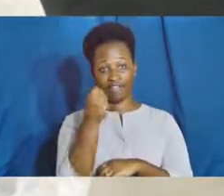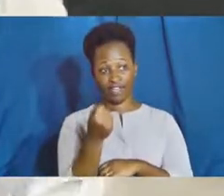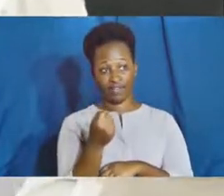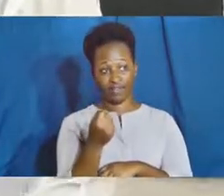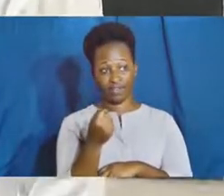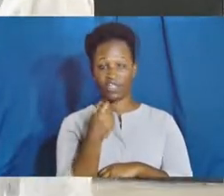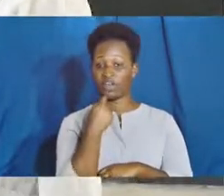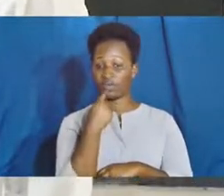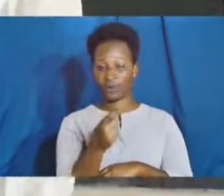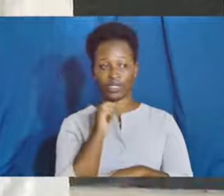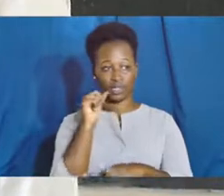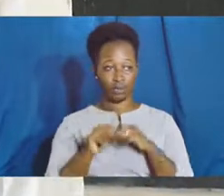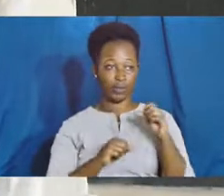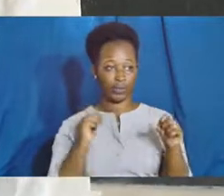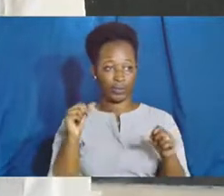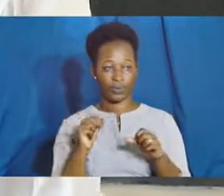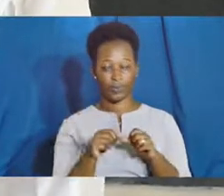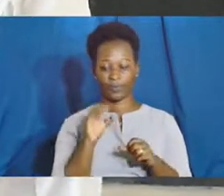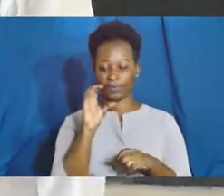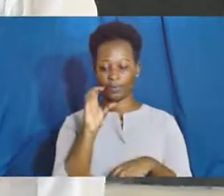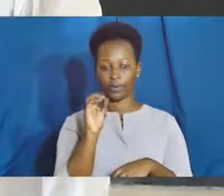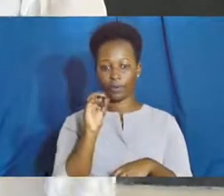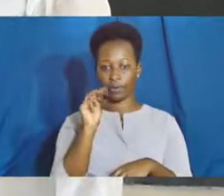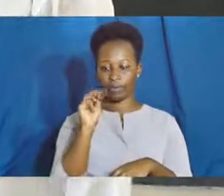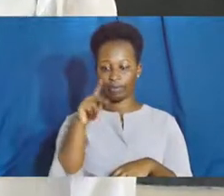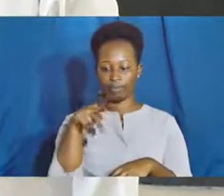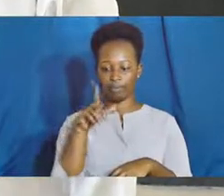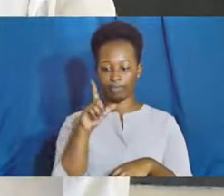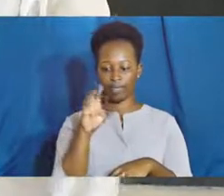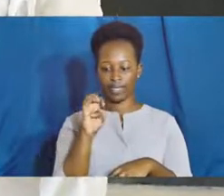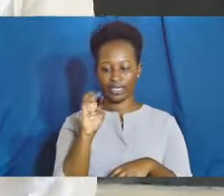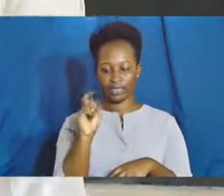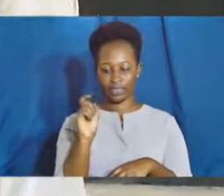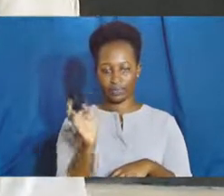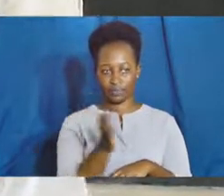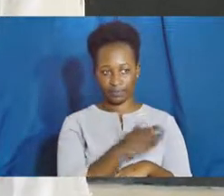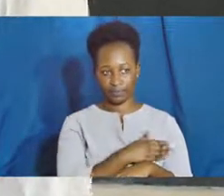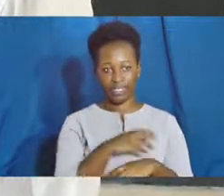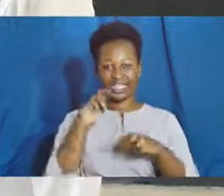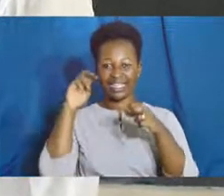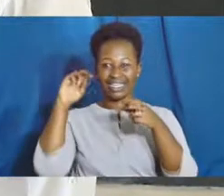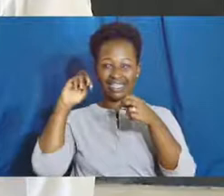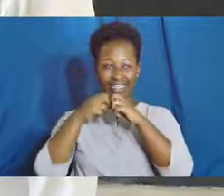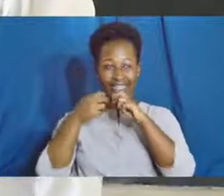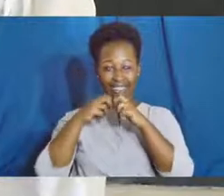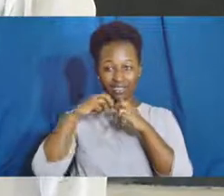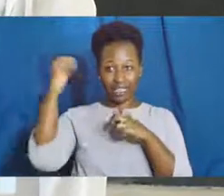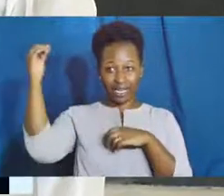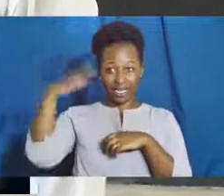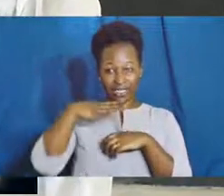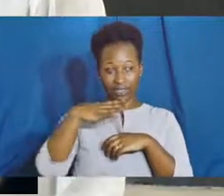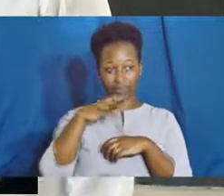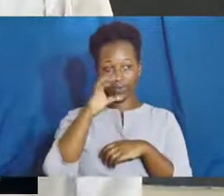is talking about complex electrical circuit. This complex electrical